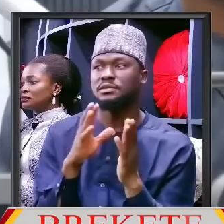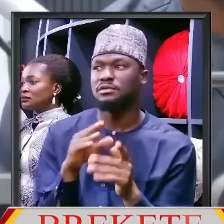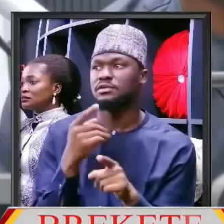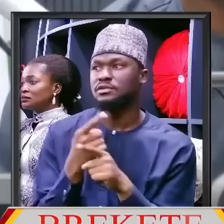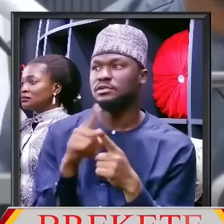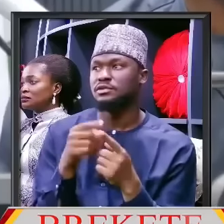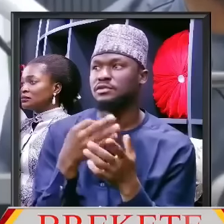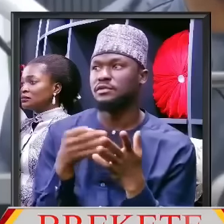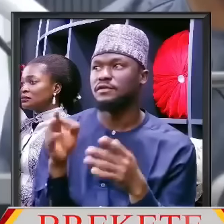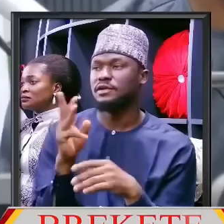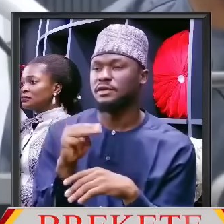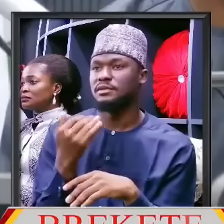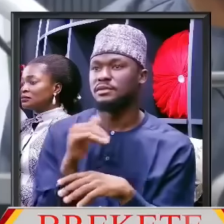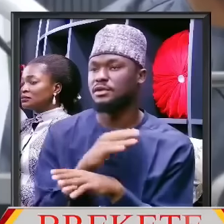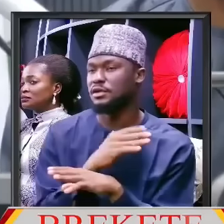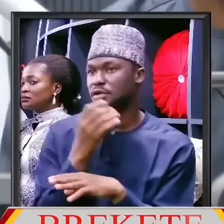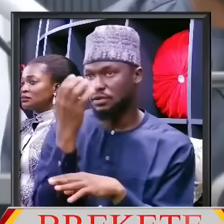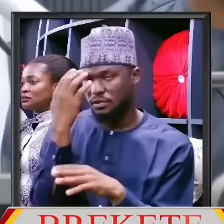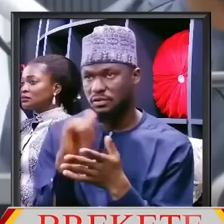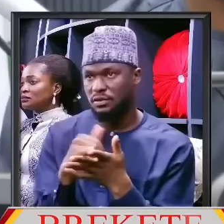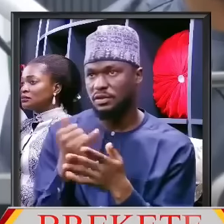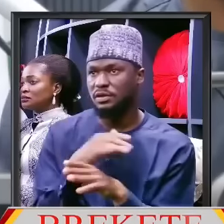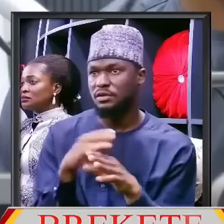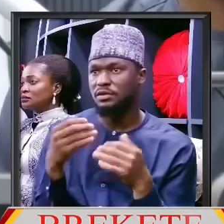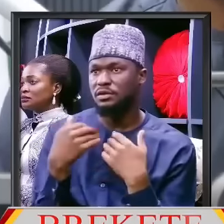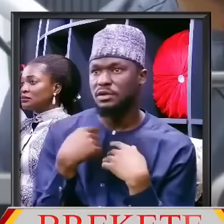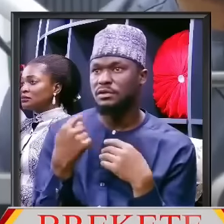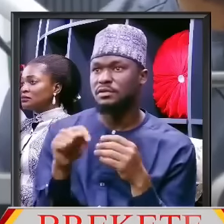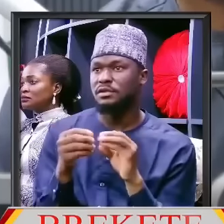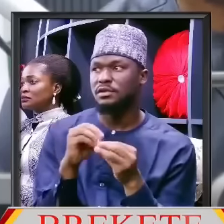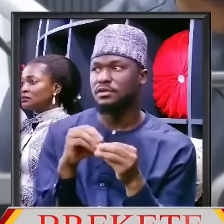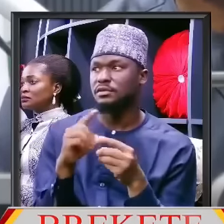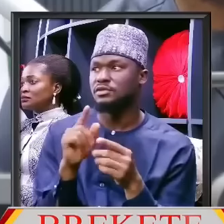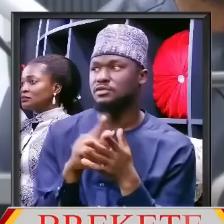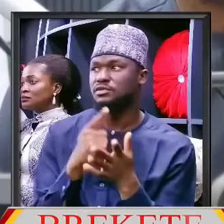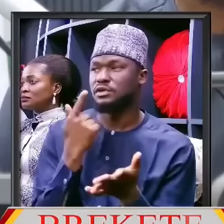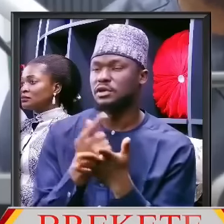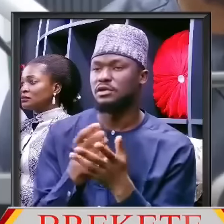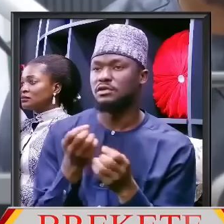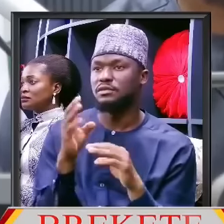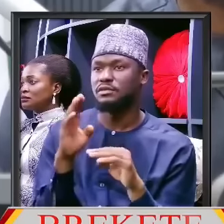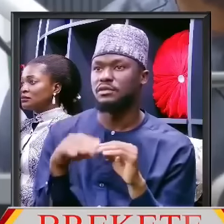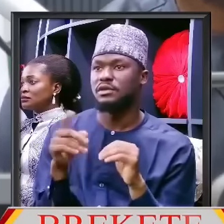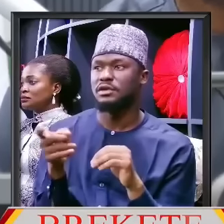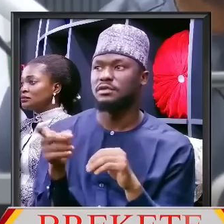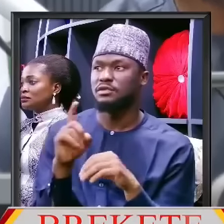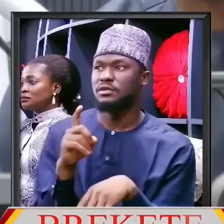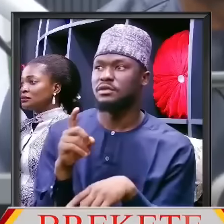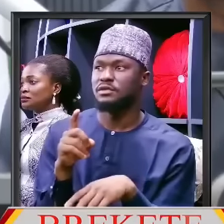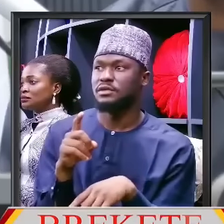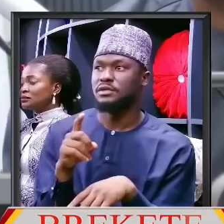them? They know that they do not have a quota to graduate more than 100. They will